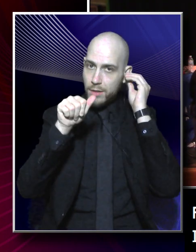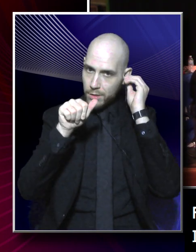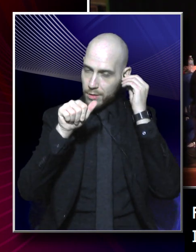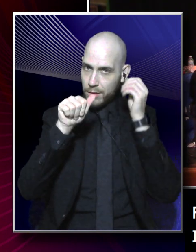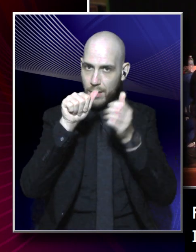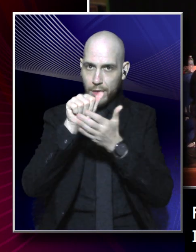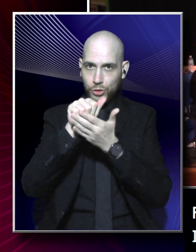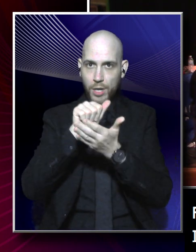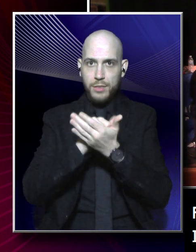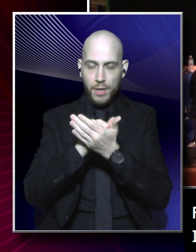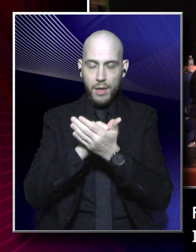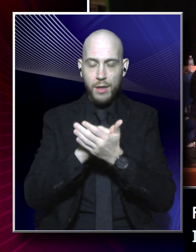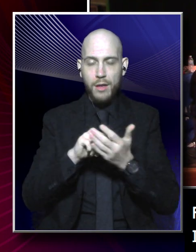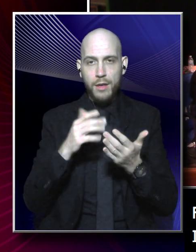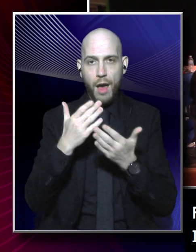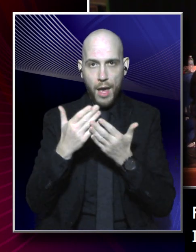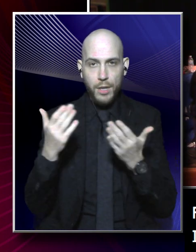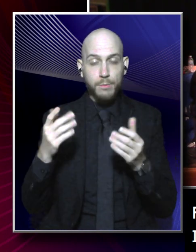Ronald Hazlitt-Tully.